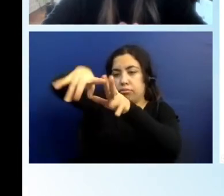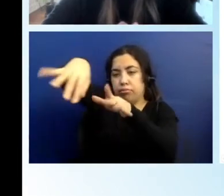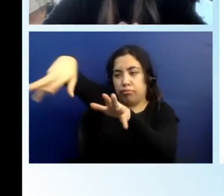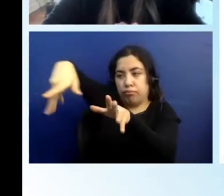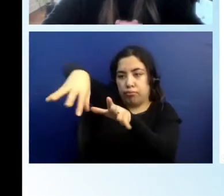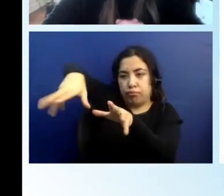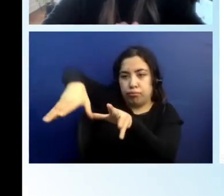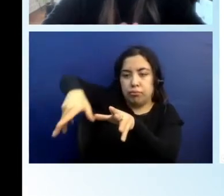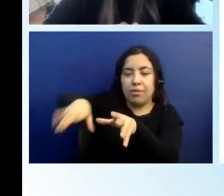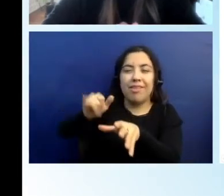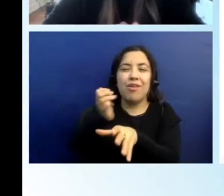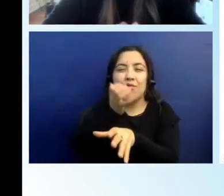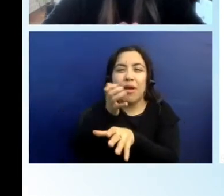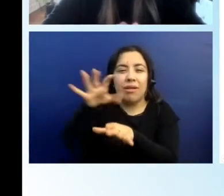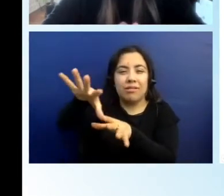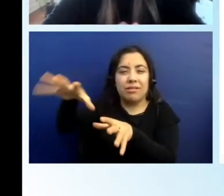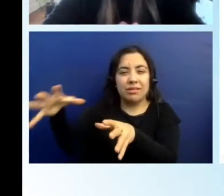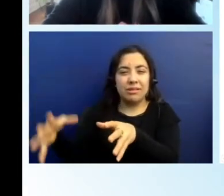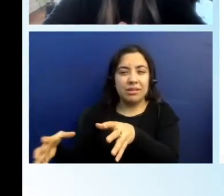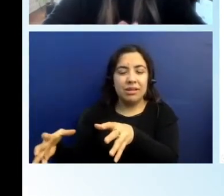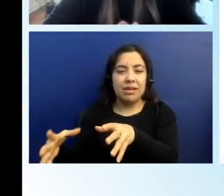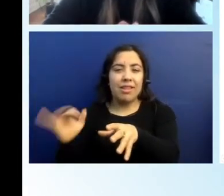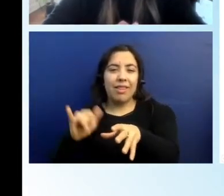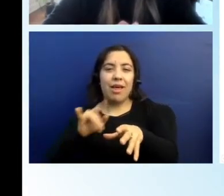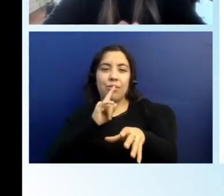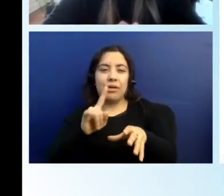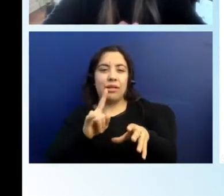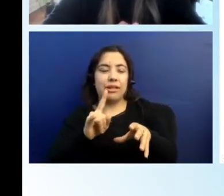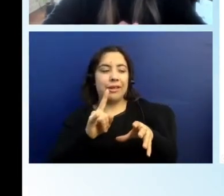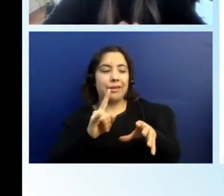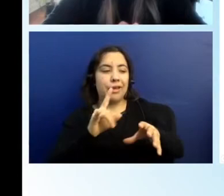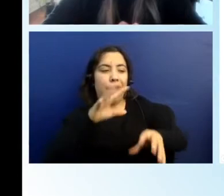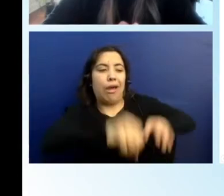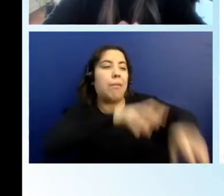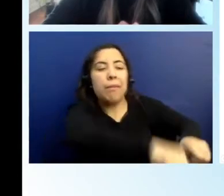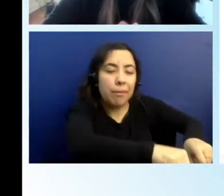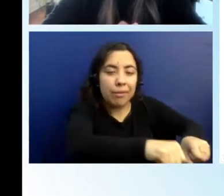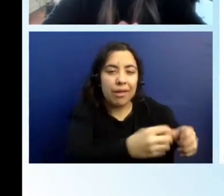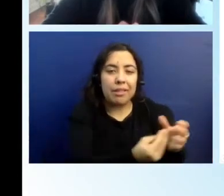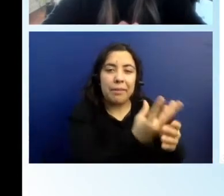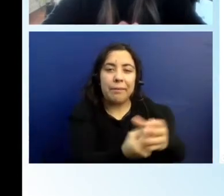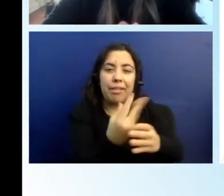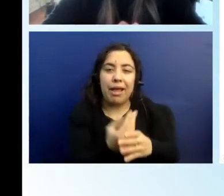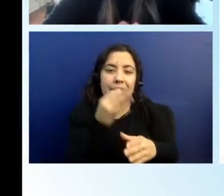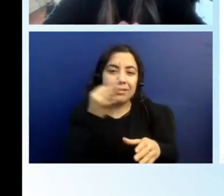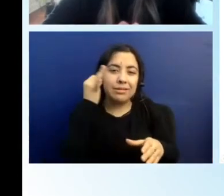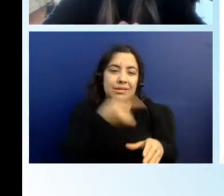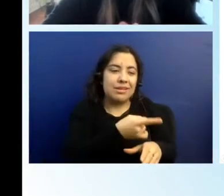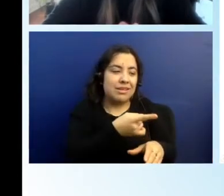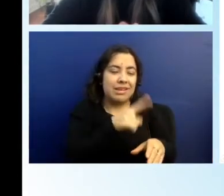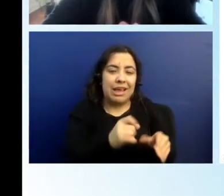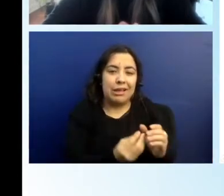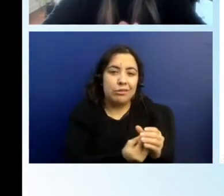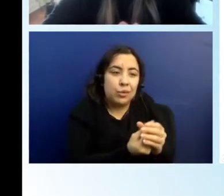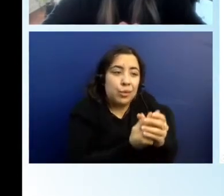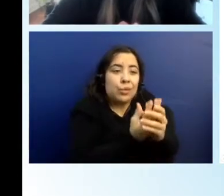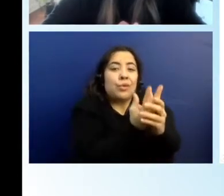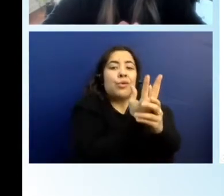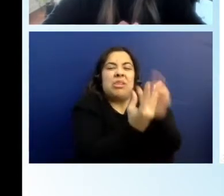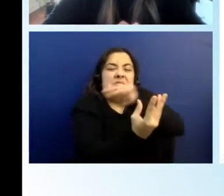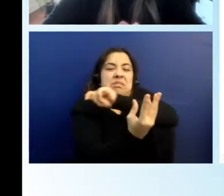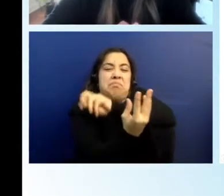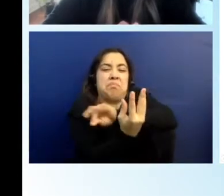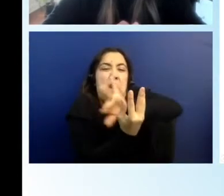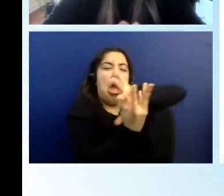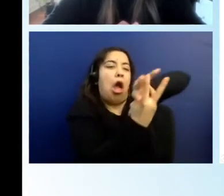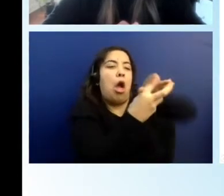grass suffocates it so those indigenous plants can't survive. But what I did is I harvested all that and I created a hut,